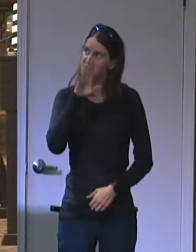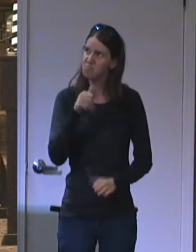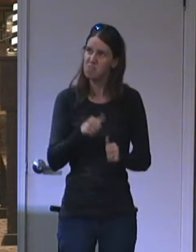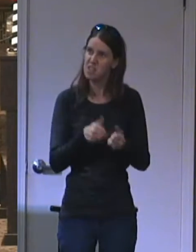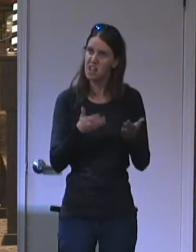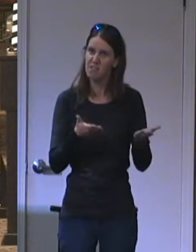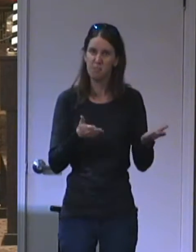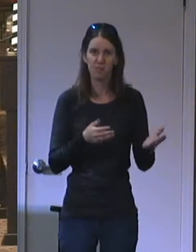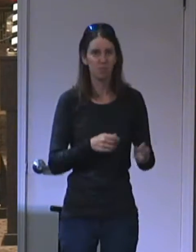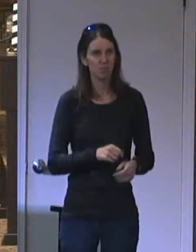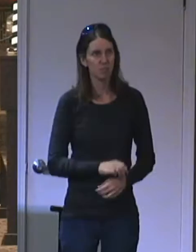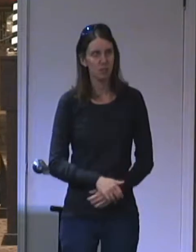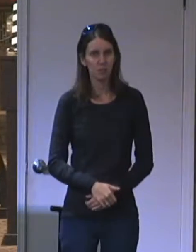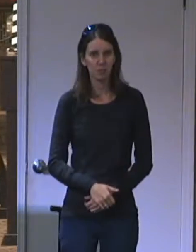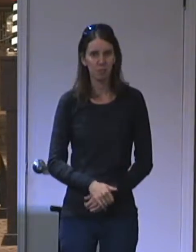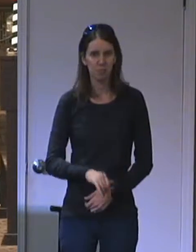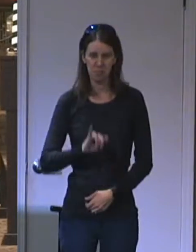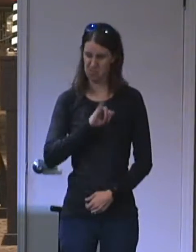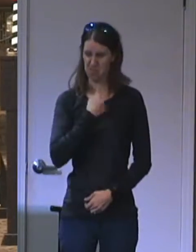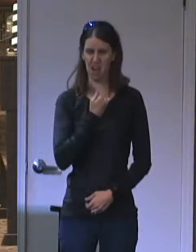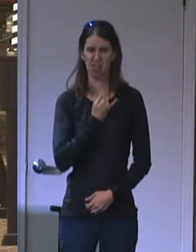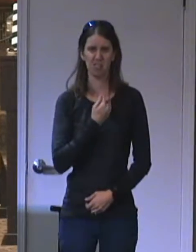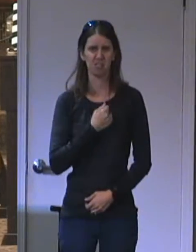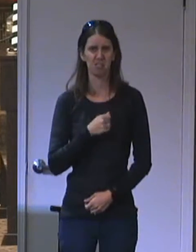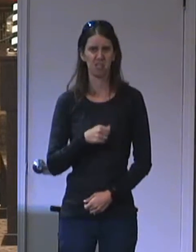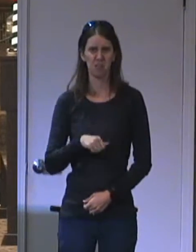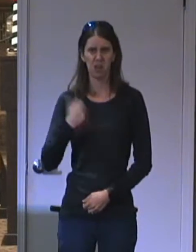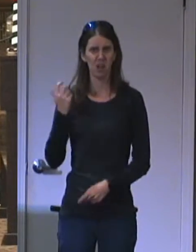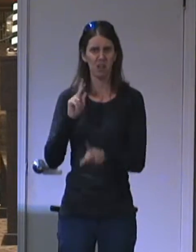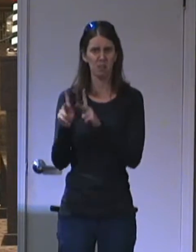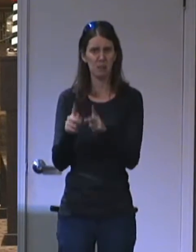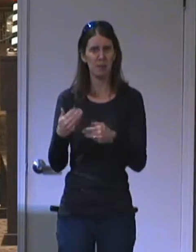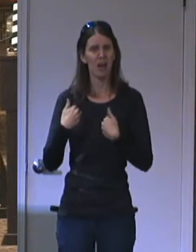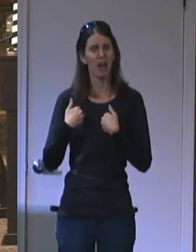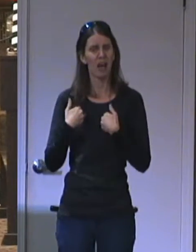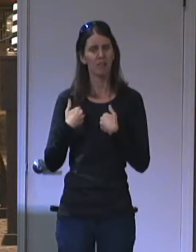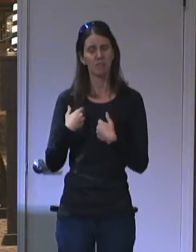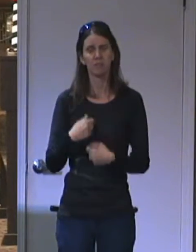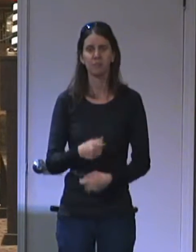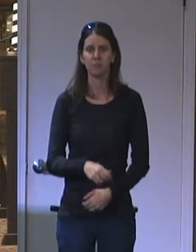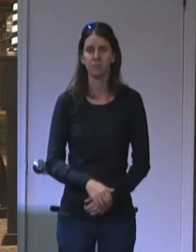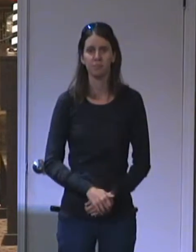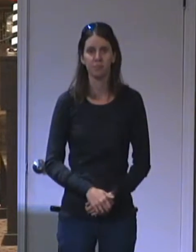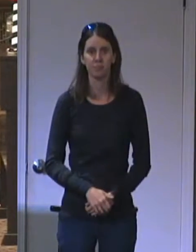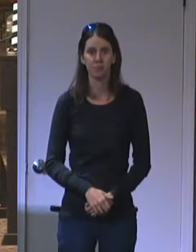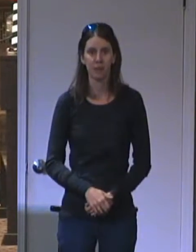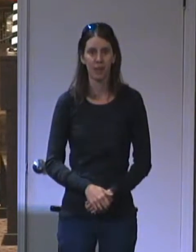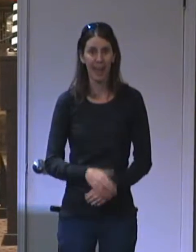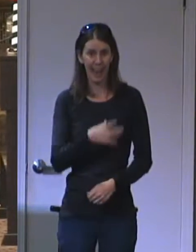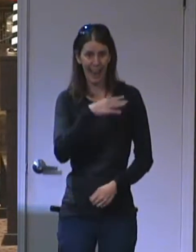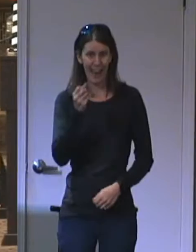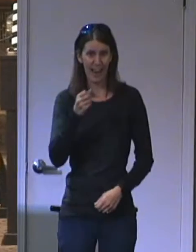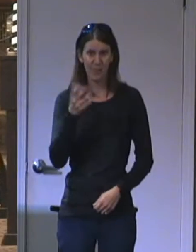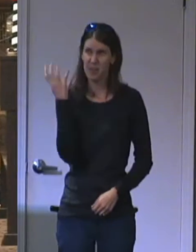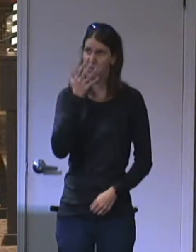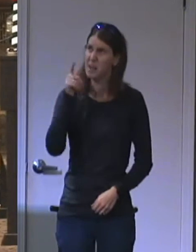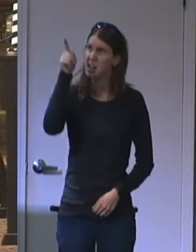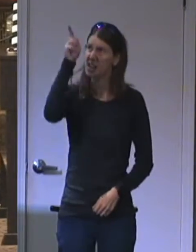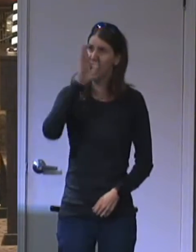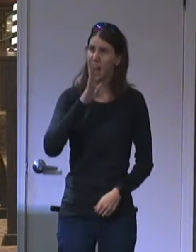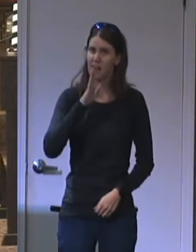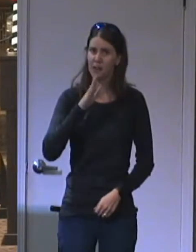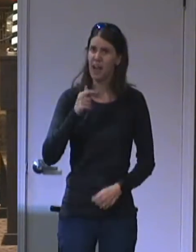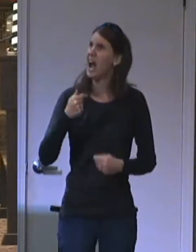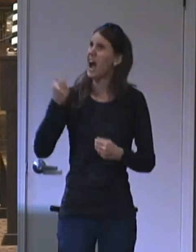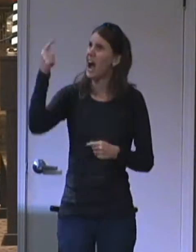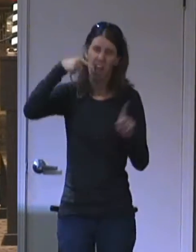Upset with everybody. Jealous of what other people have. And then we get mad at God because